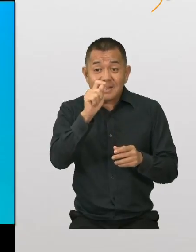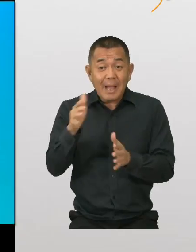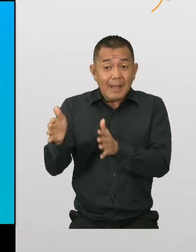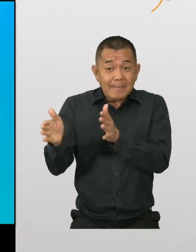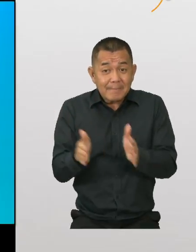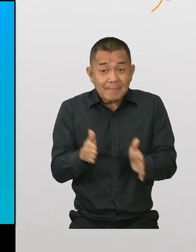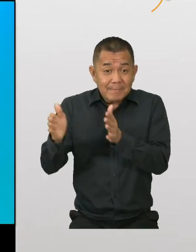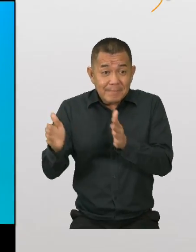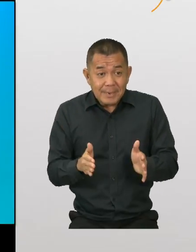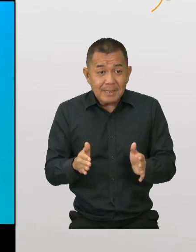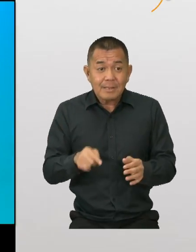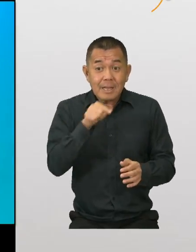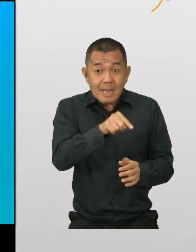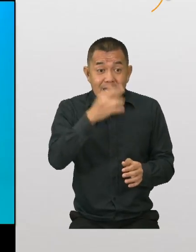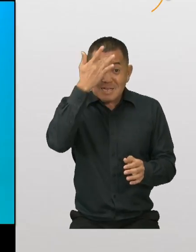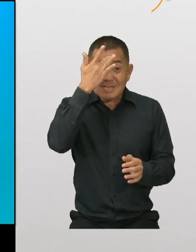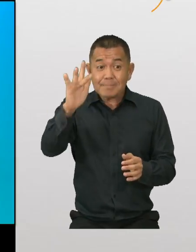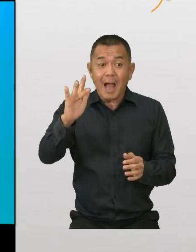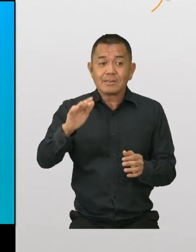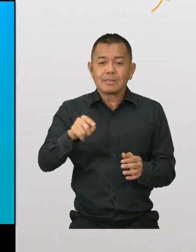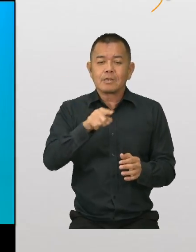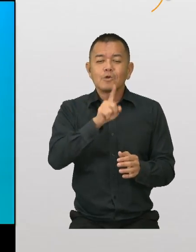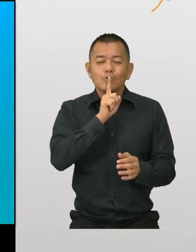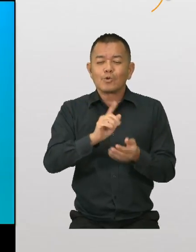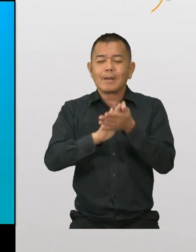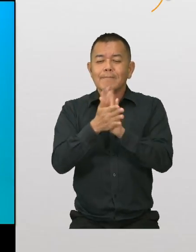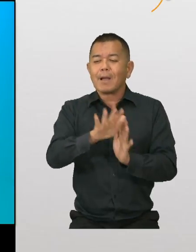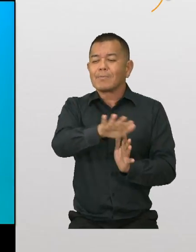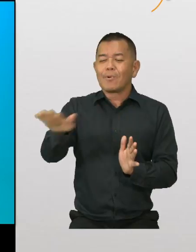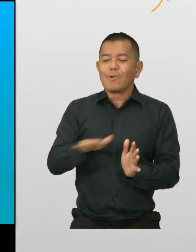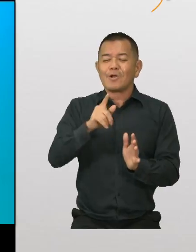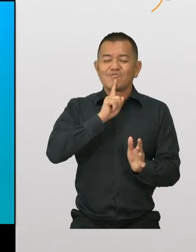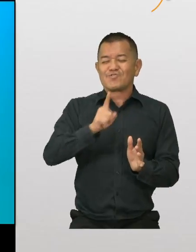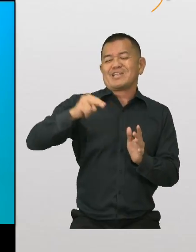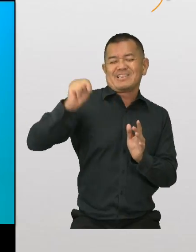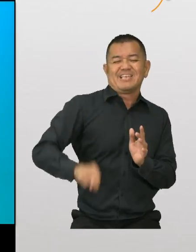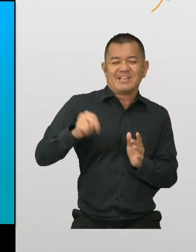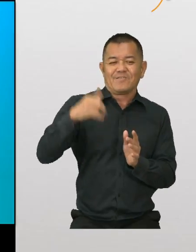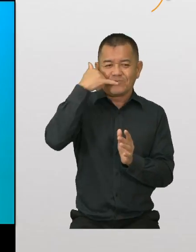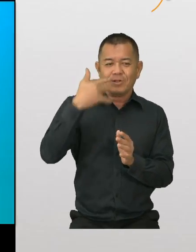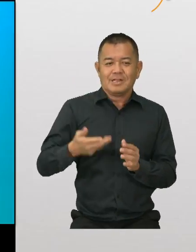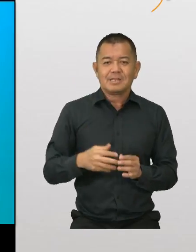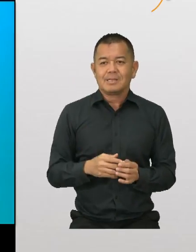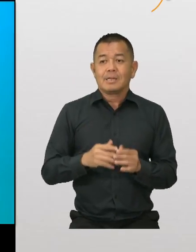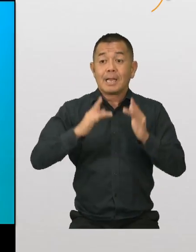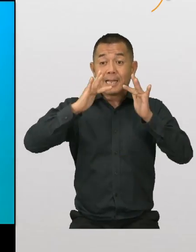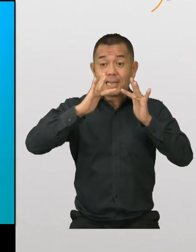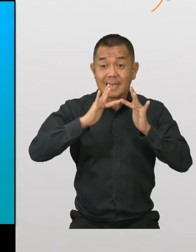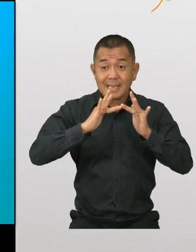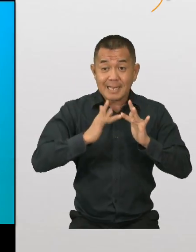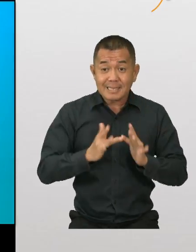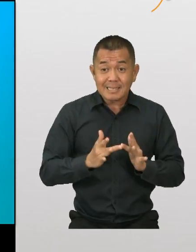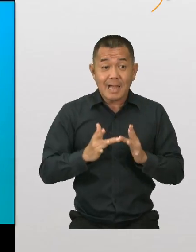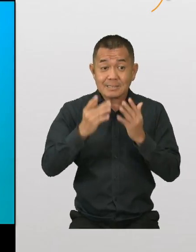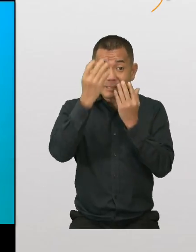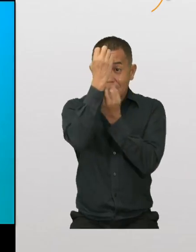a necessity in our daily lives. Without them, we can't surf the internet, receive information, or contact our friends. We would feel cut off